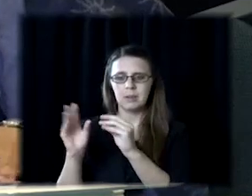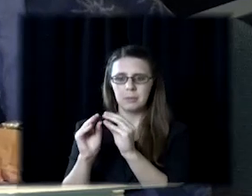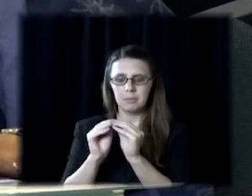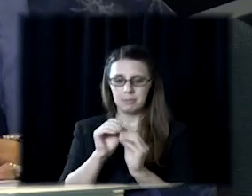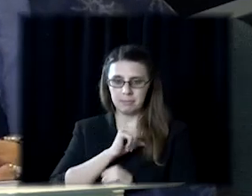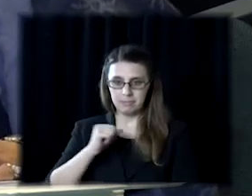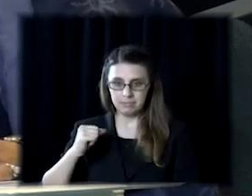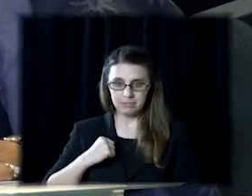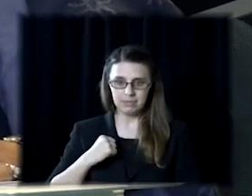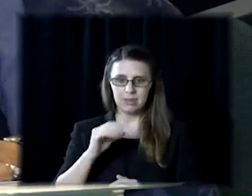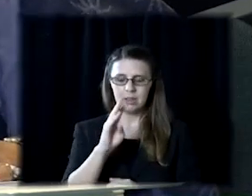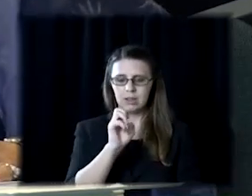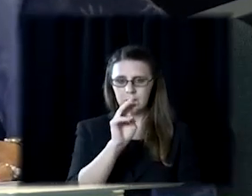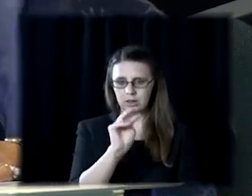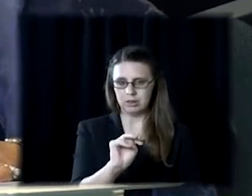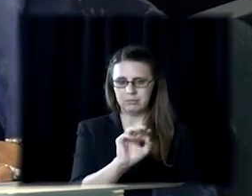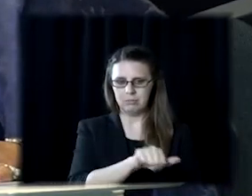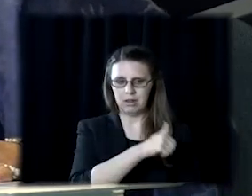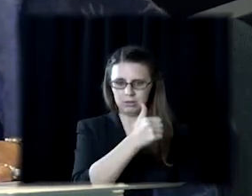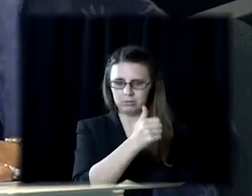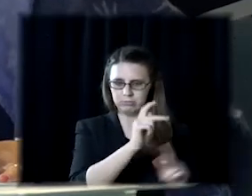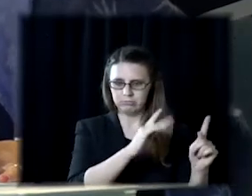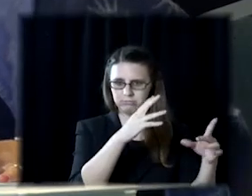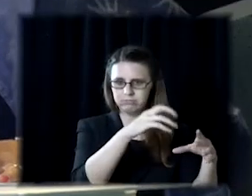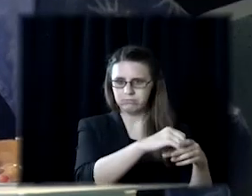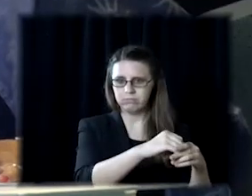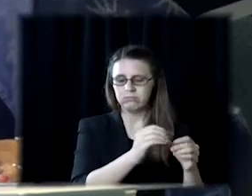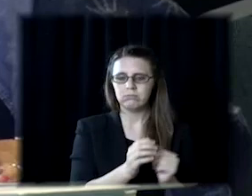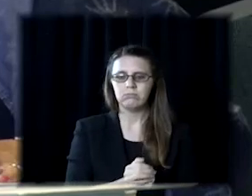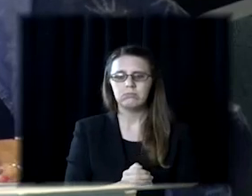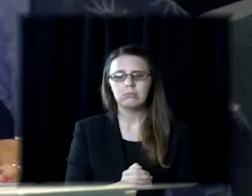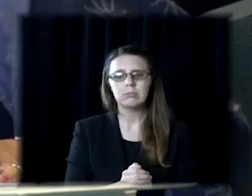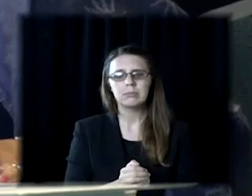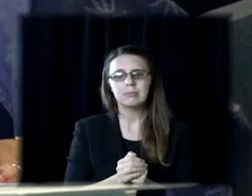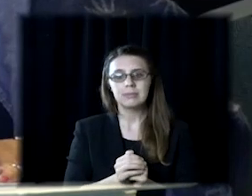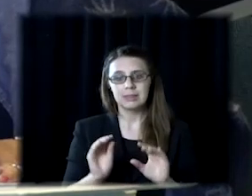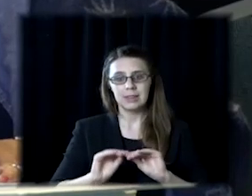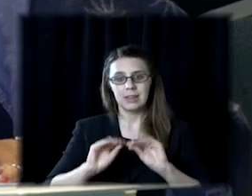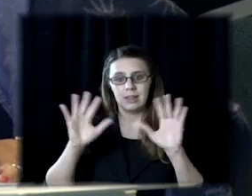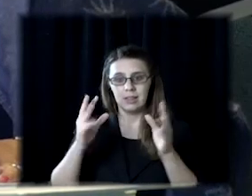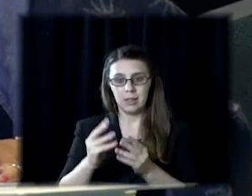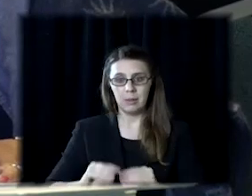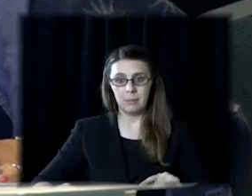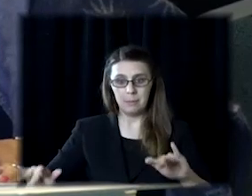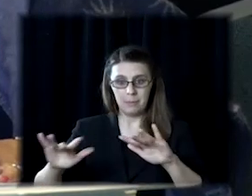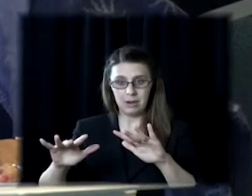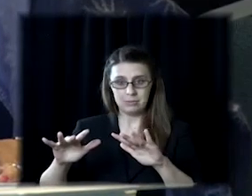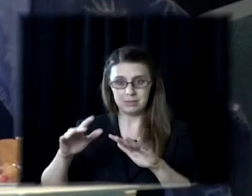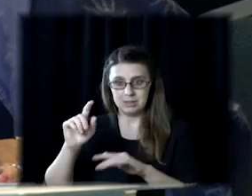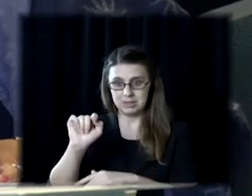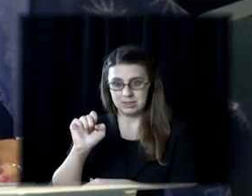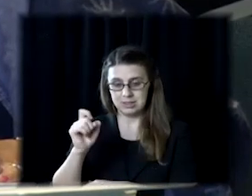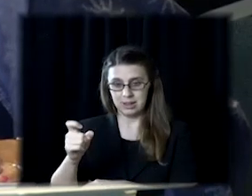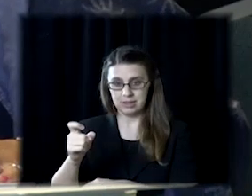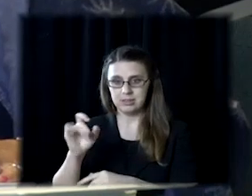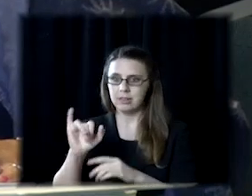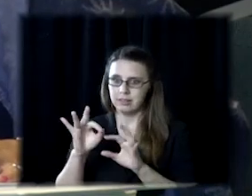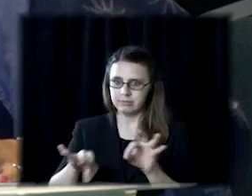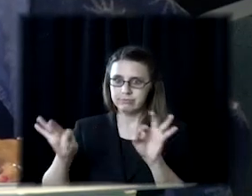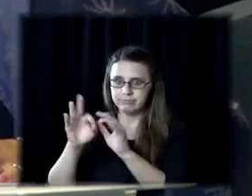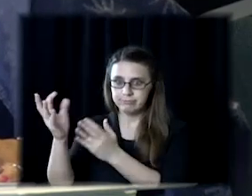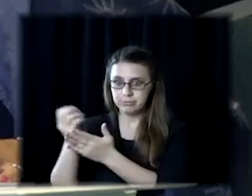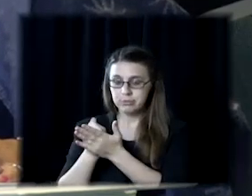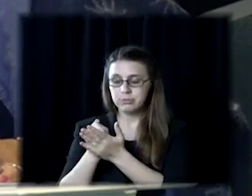other stakeholders. It is clear that a combination of property tax, which is a key revenue, and